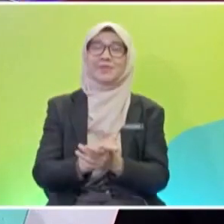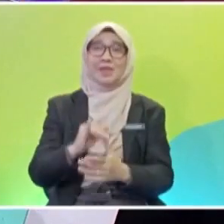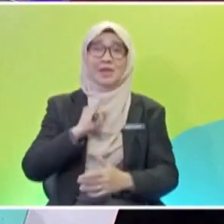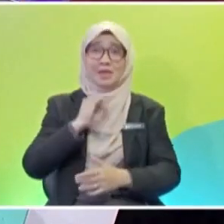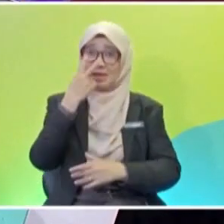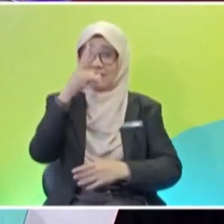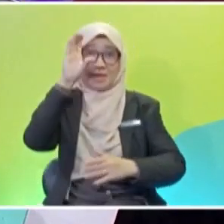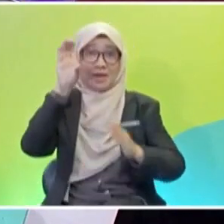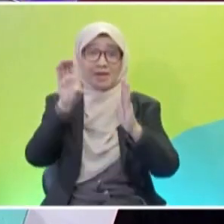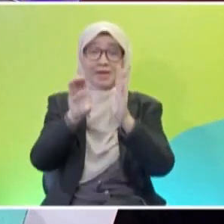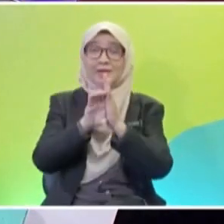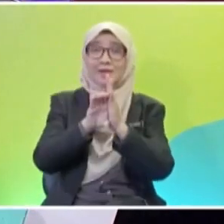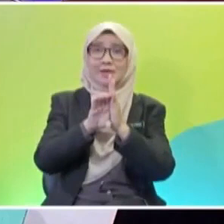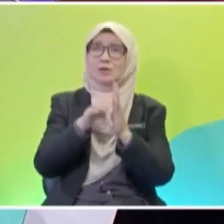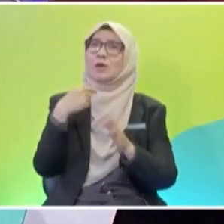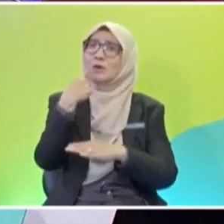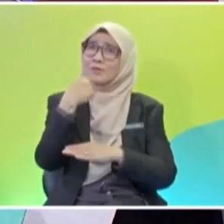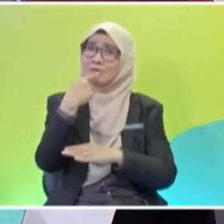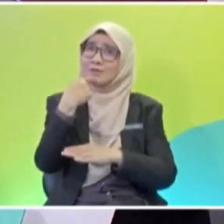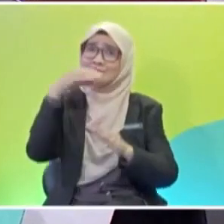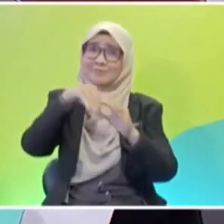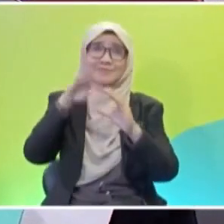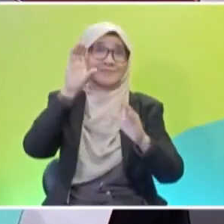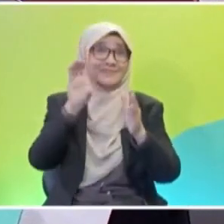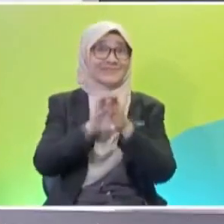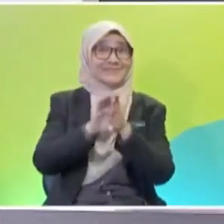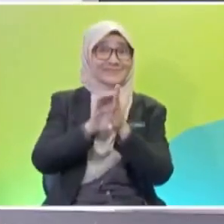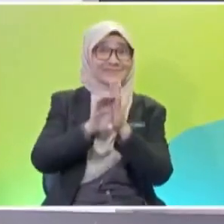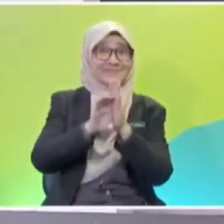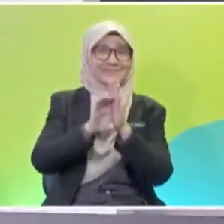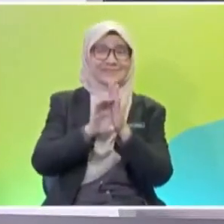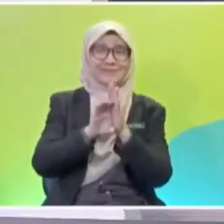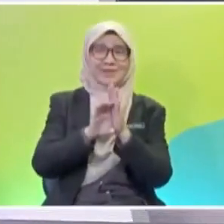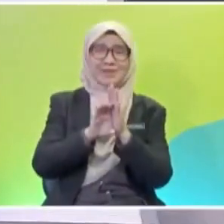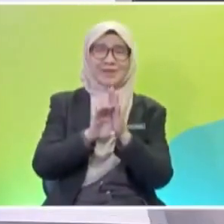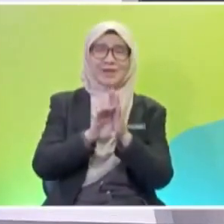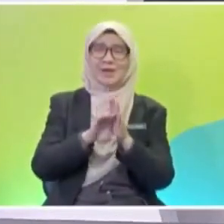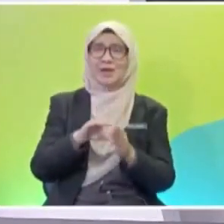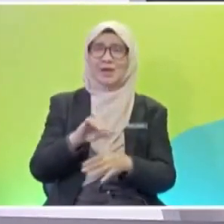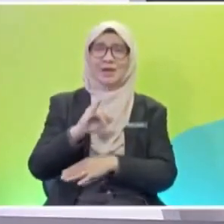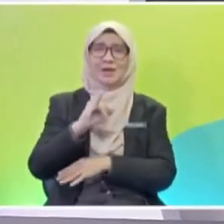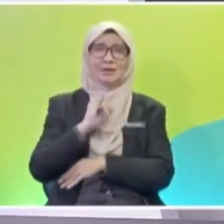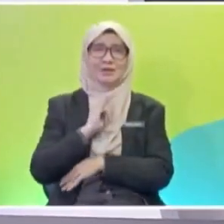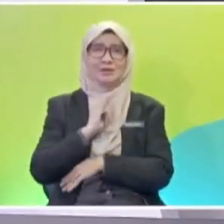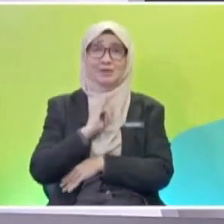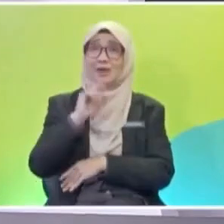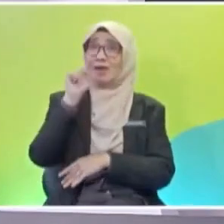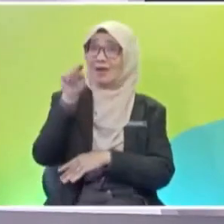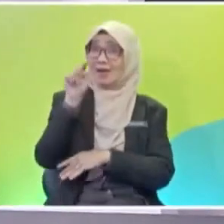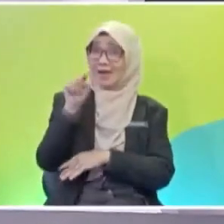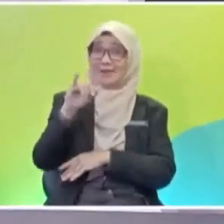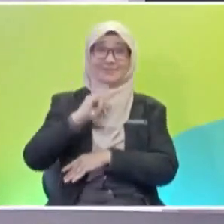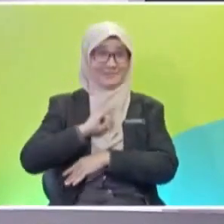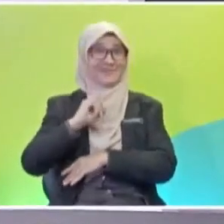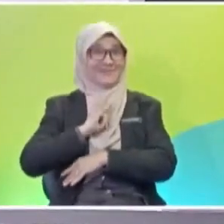Oh, really? Who do you think that person is? I'm not quite sure. I can't really tell, That's teacher. me, actually. That's